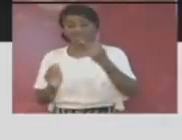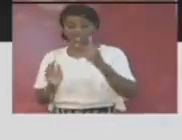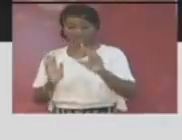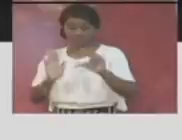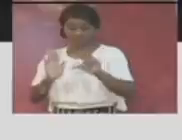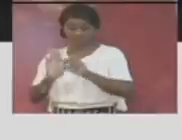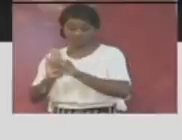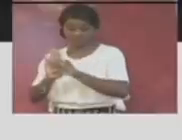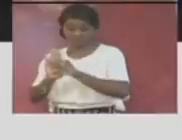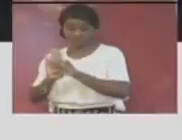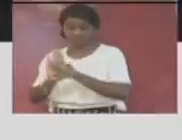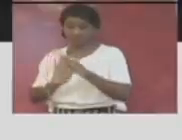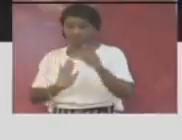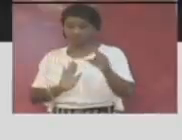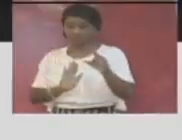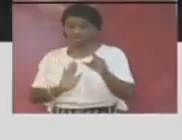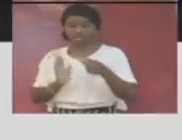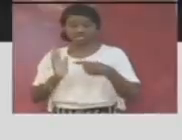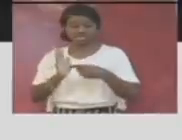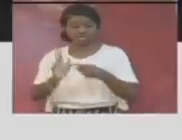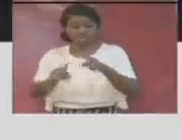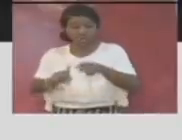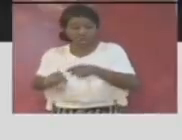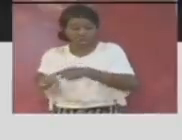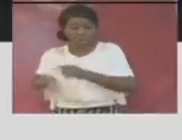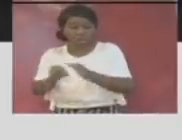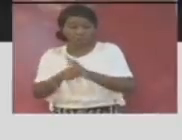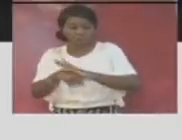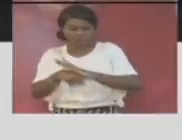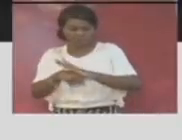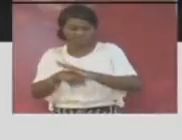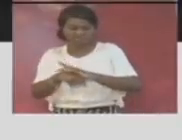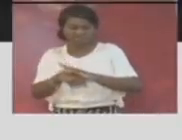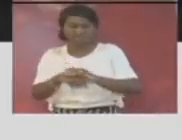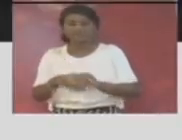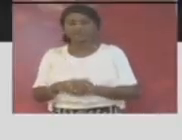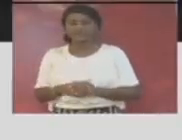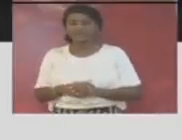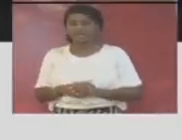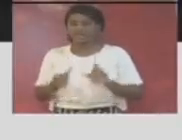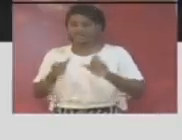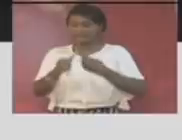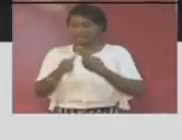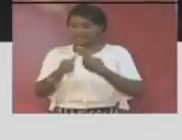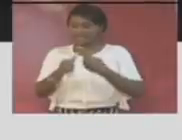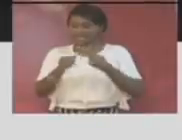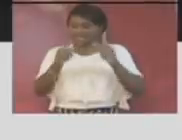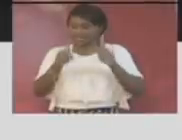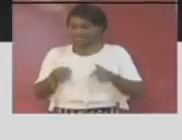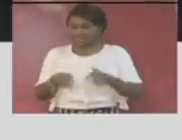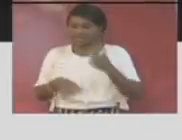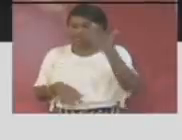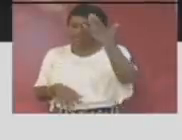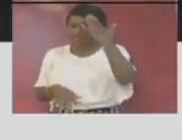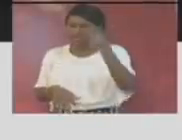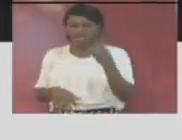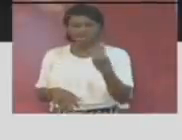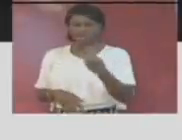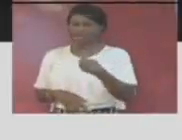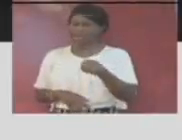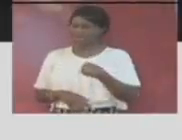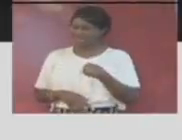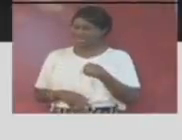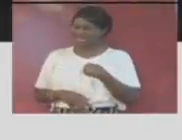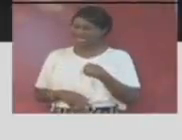So this is a cartoon on long COVID, and it clearly depicts this feeling. The first character says, why is it just me?